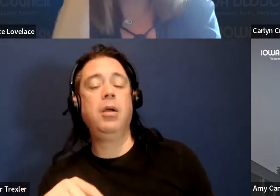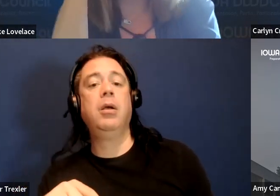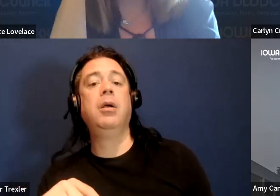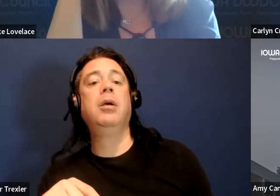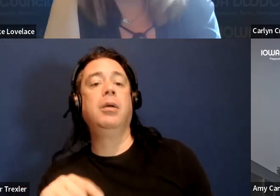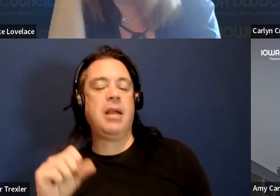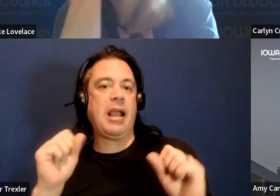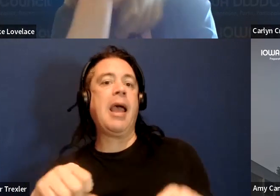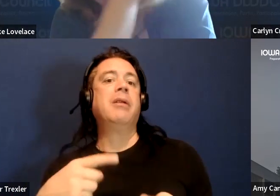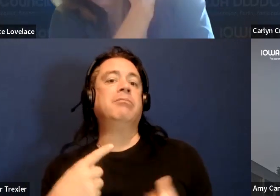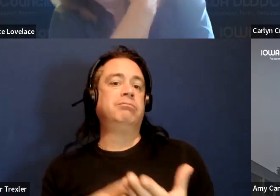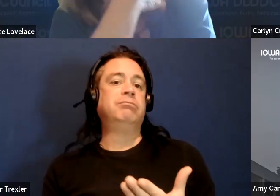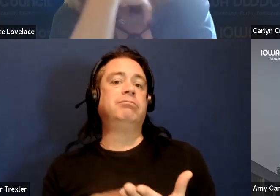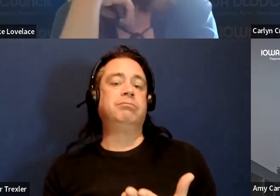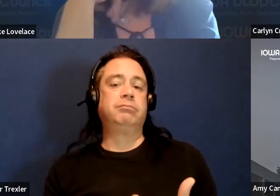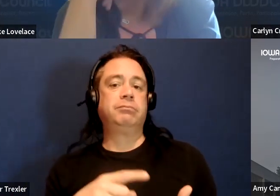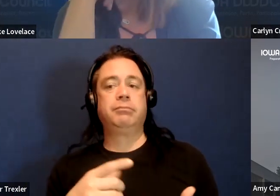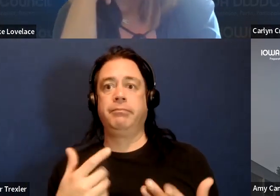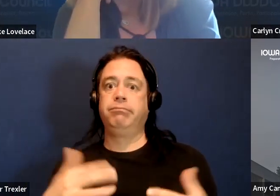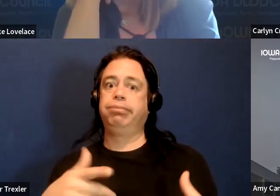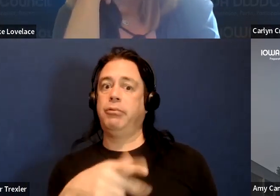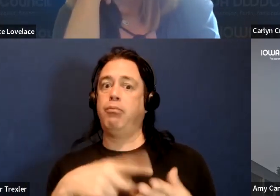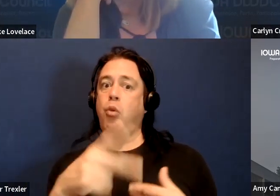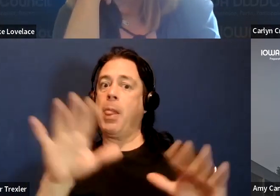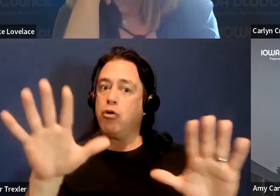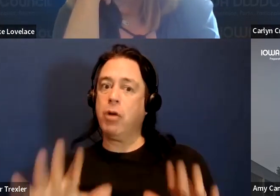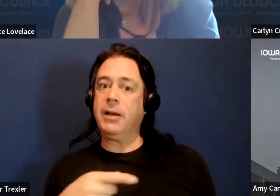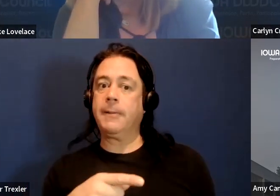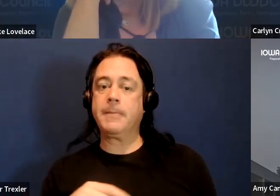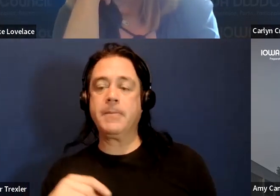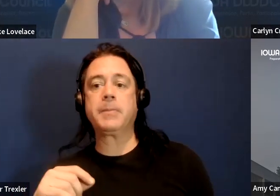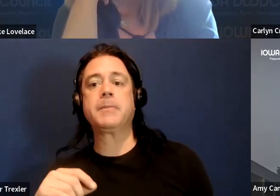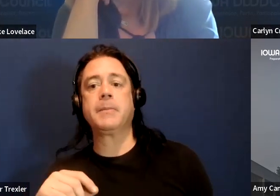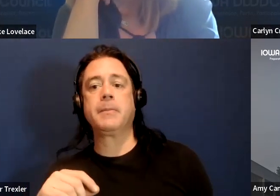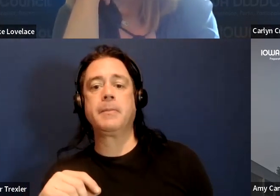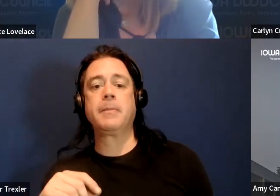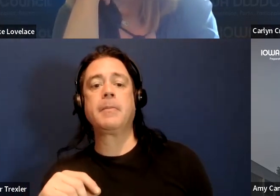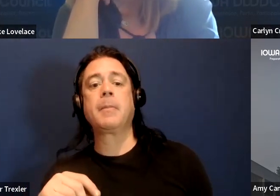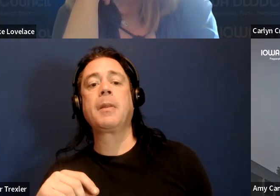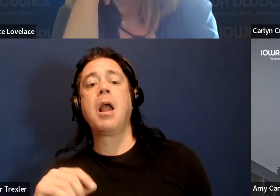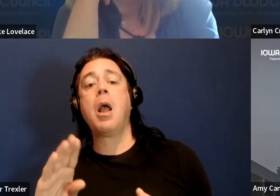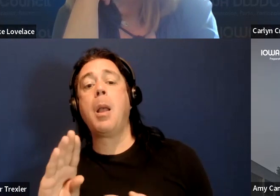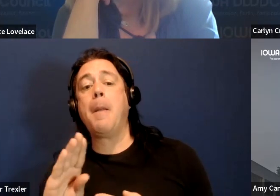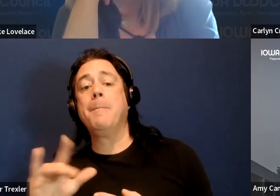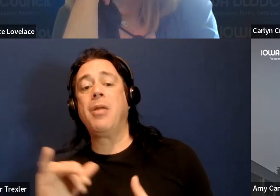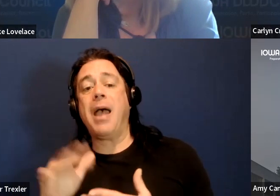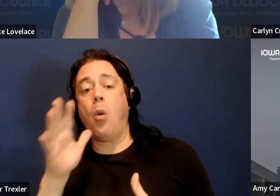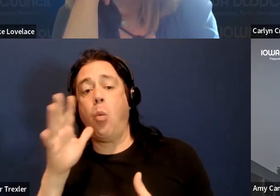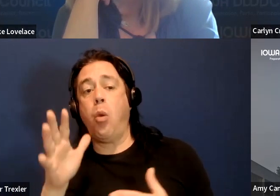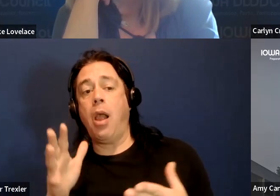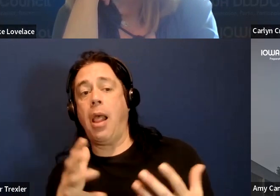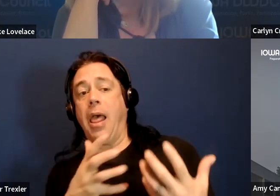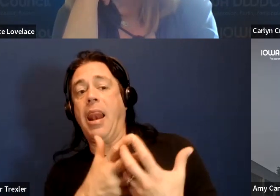can talk about the how great those programs are. The bill that would have aligned the home